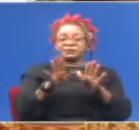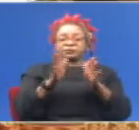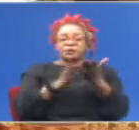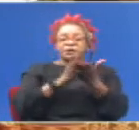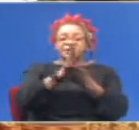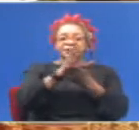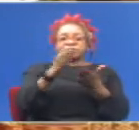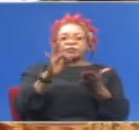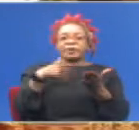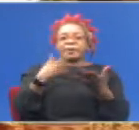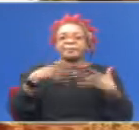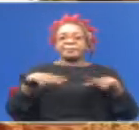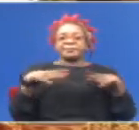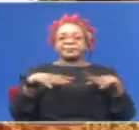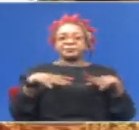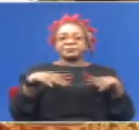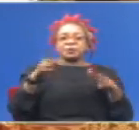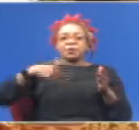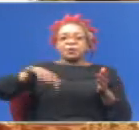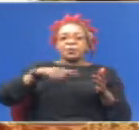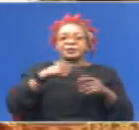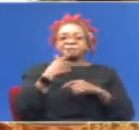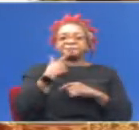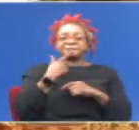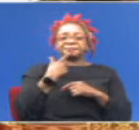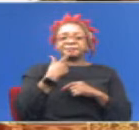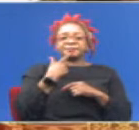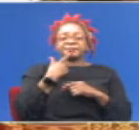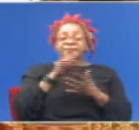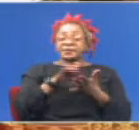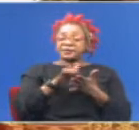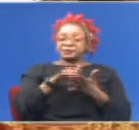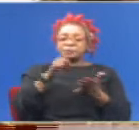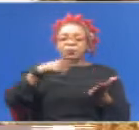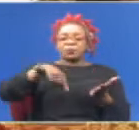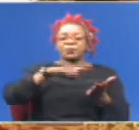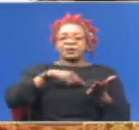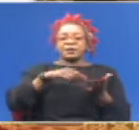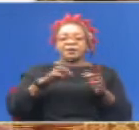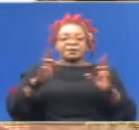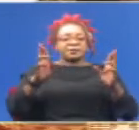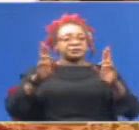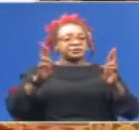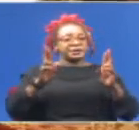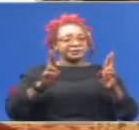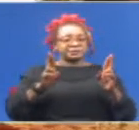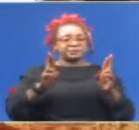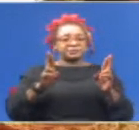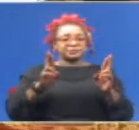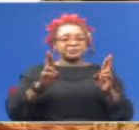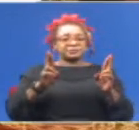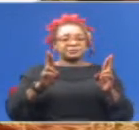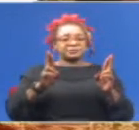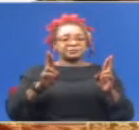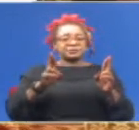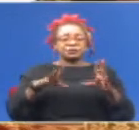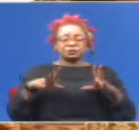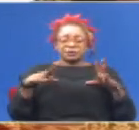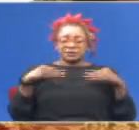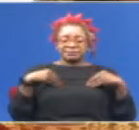people. We say that we are ready to embrace